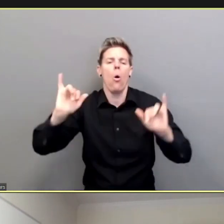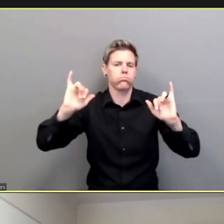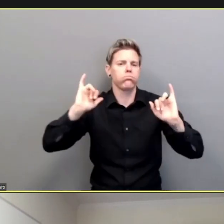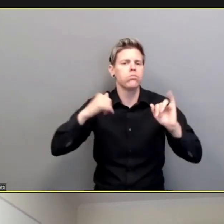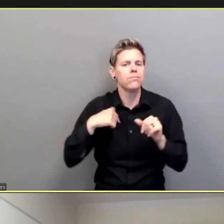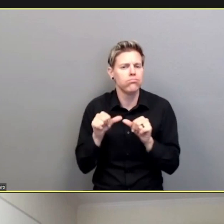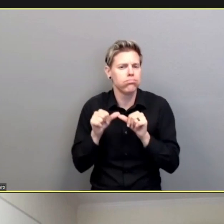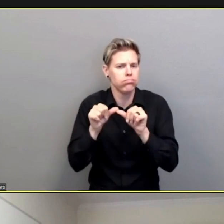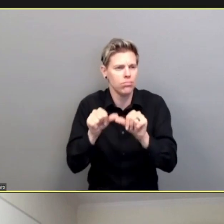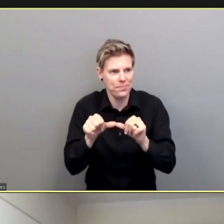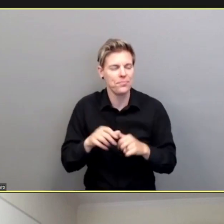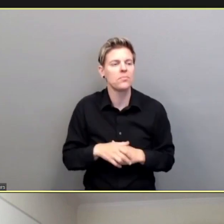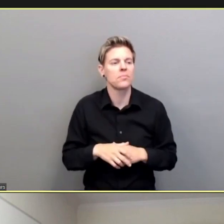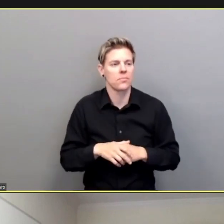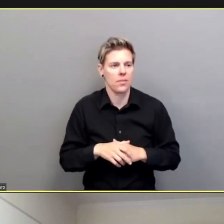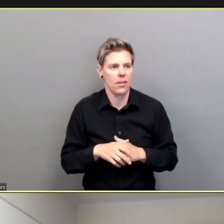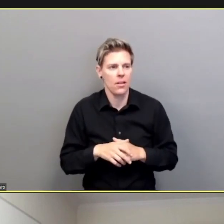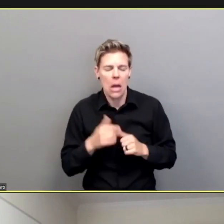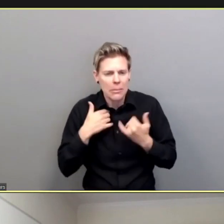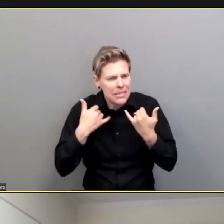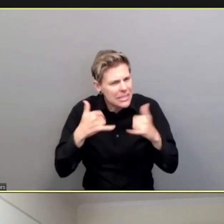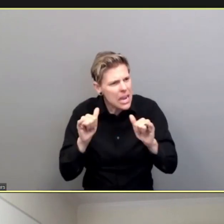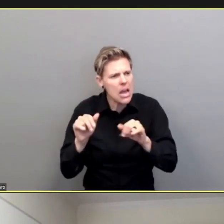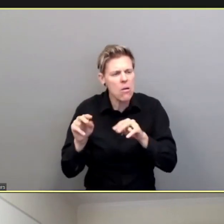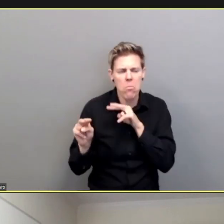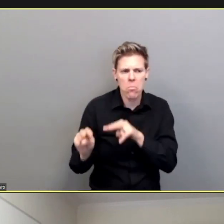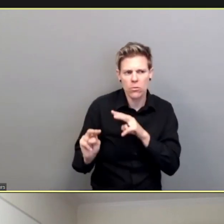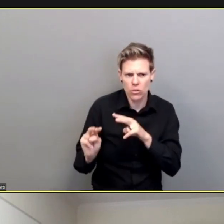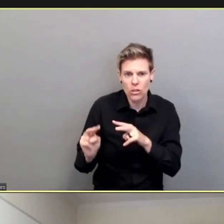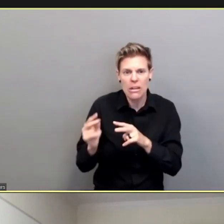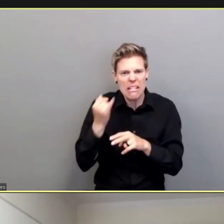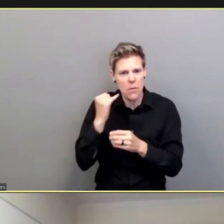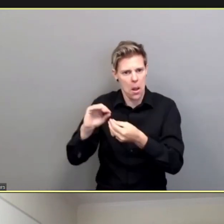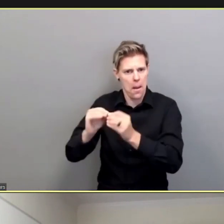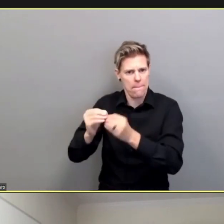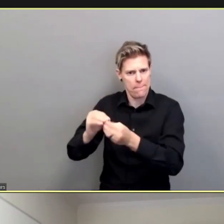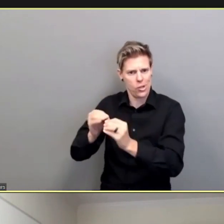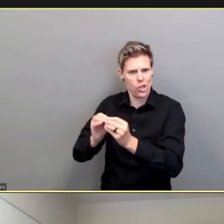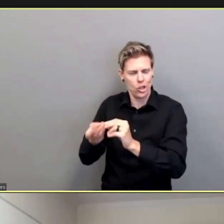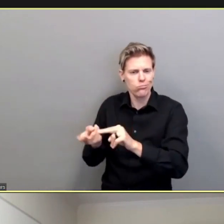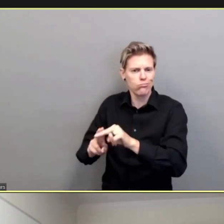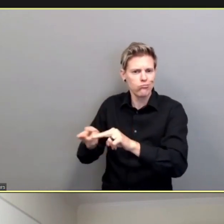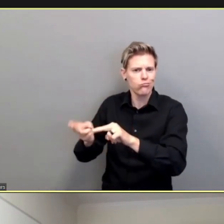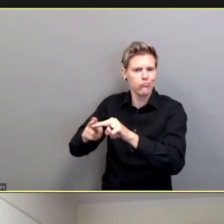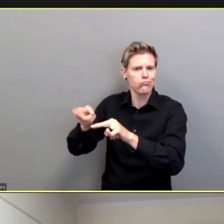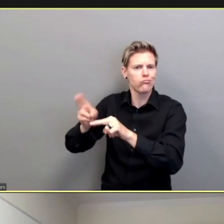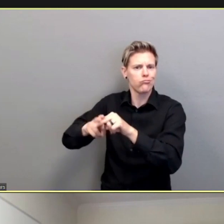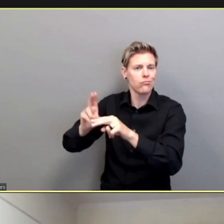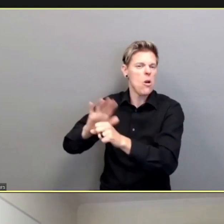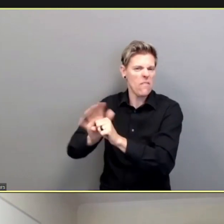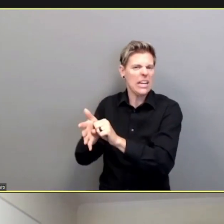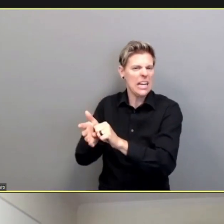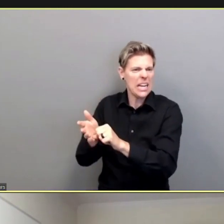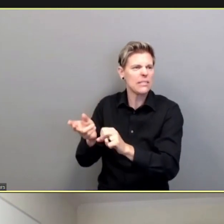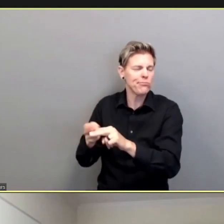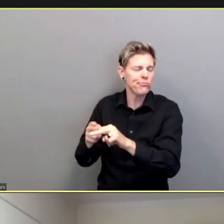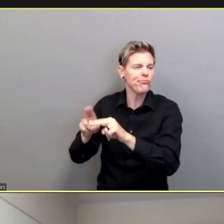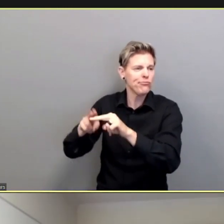this and see if we see this uptick in cases. Though I already shared with you some really